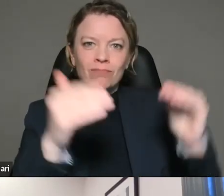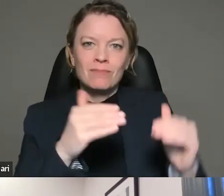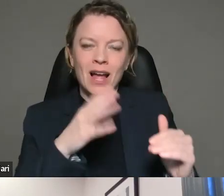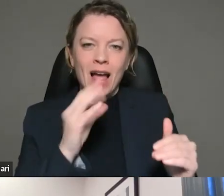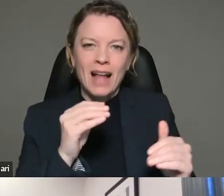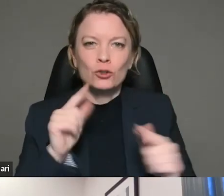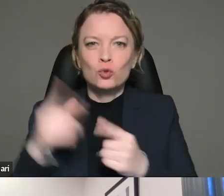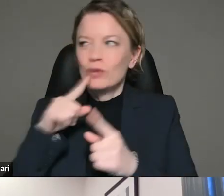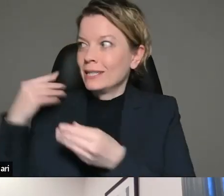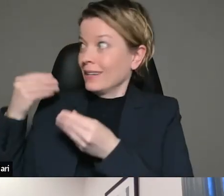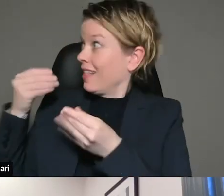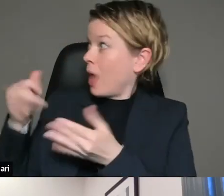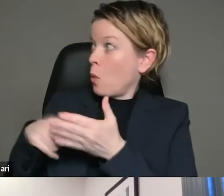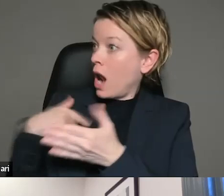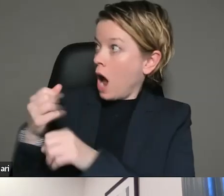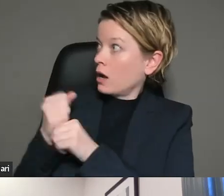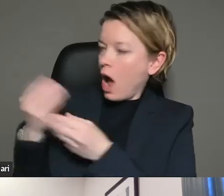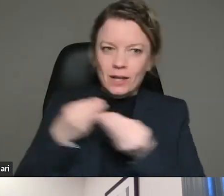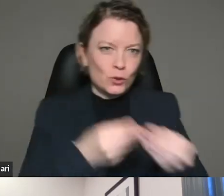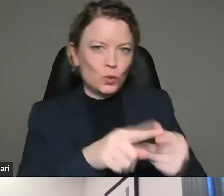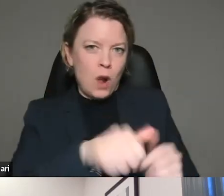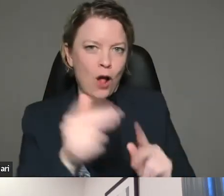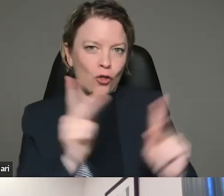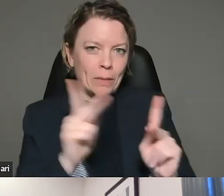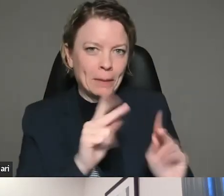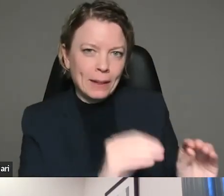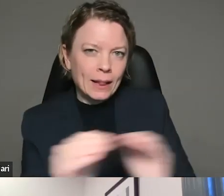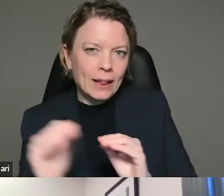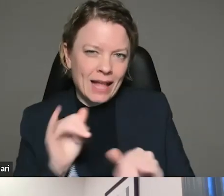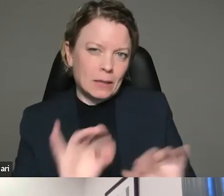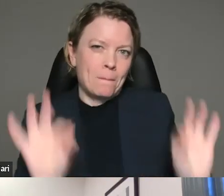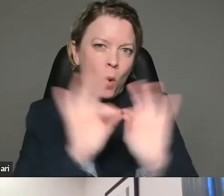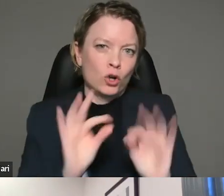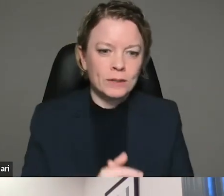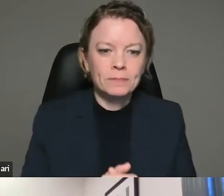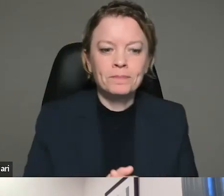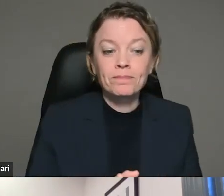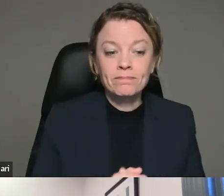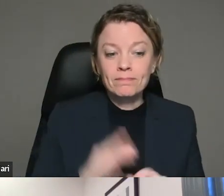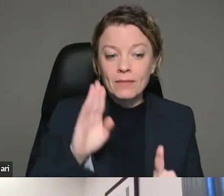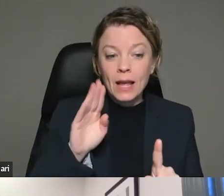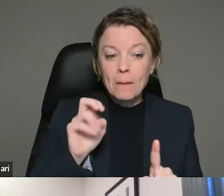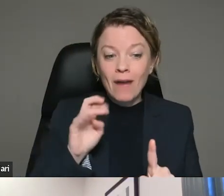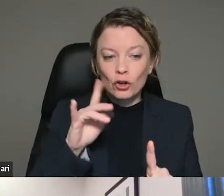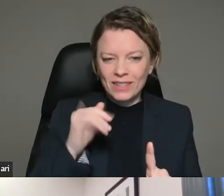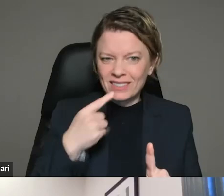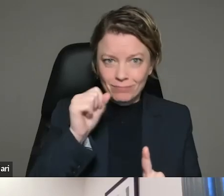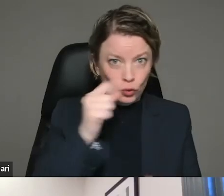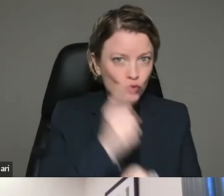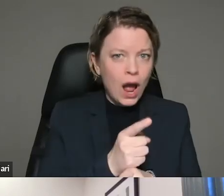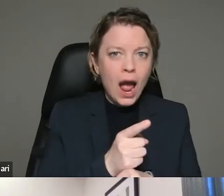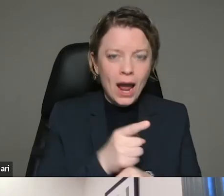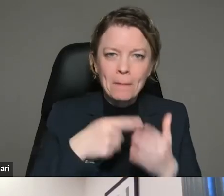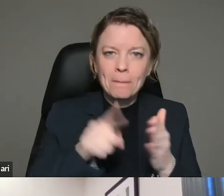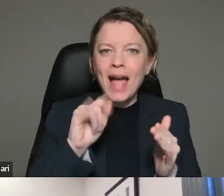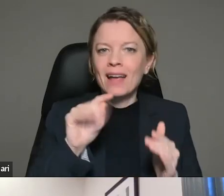that forward and bring other people along, is also very important, I think. That's a great point in terms of how you do pay that forward. If someone